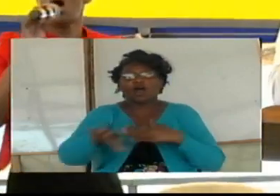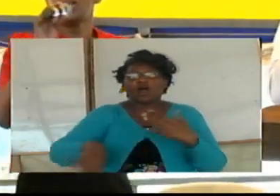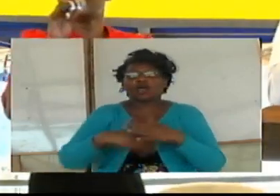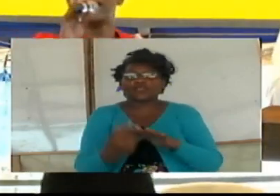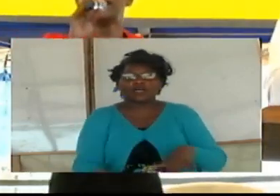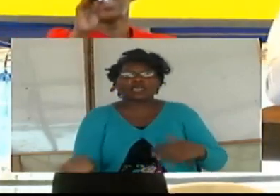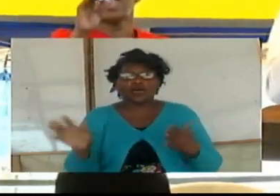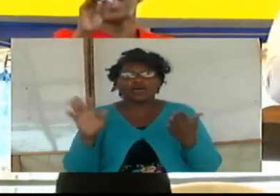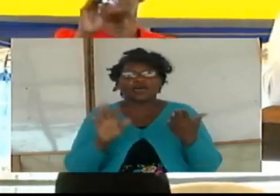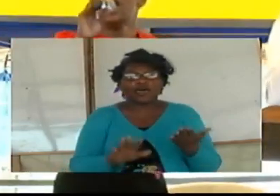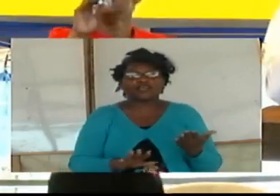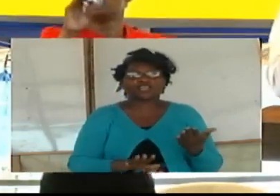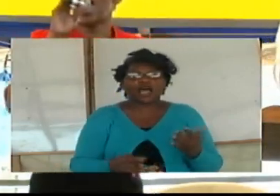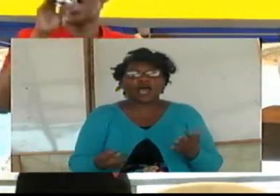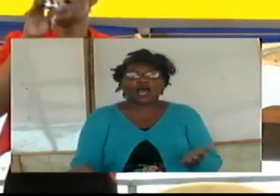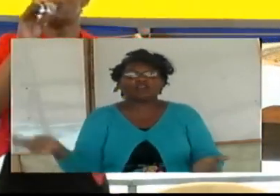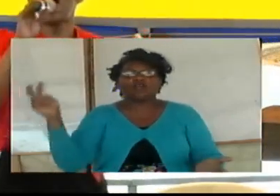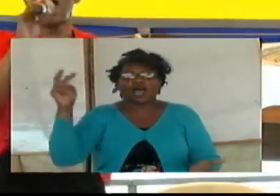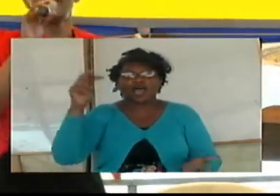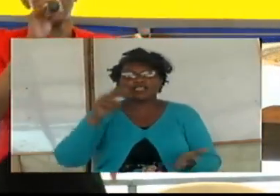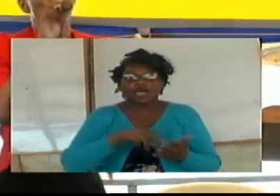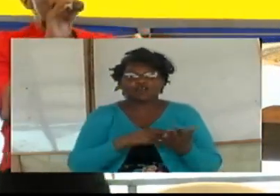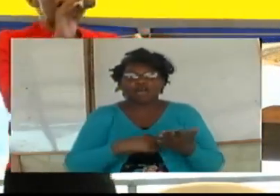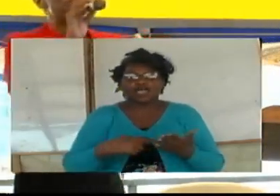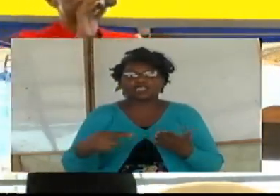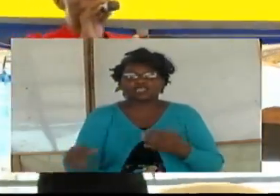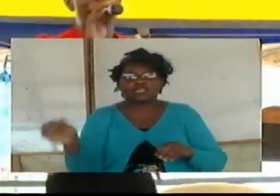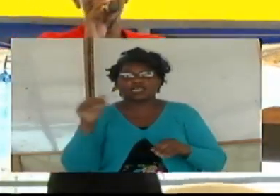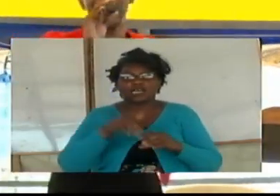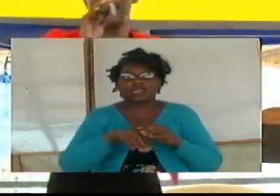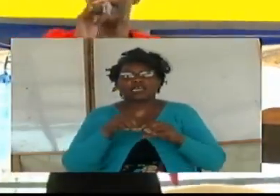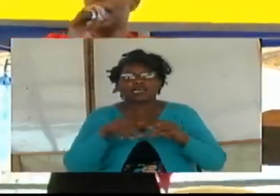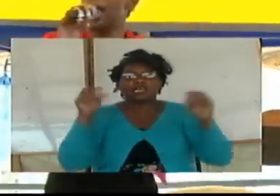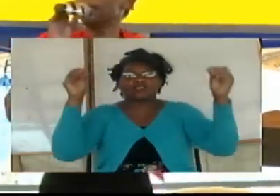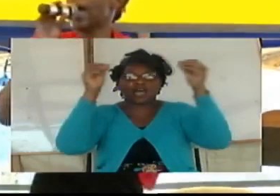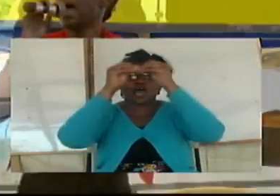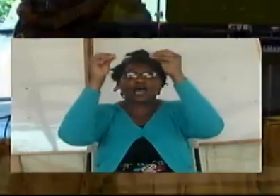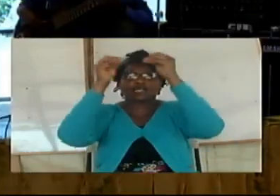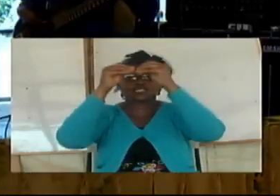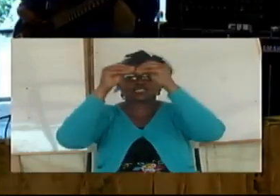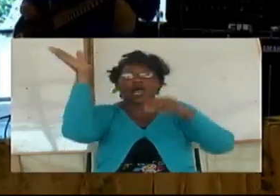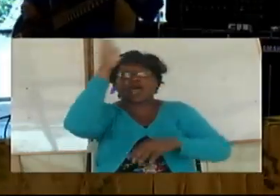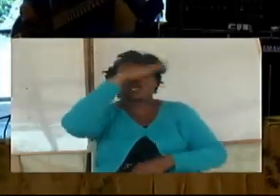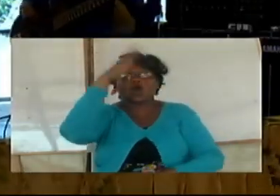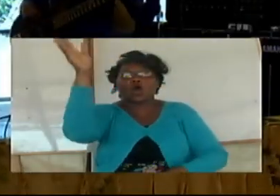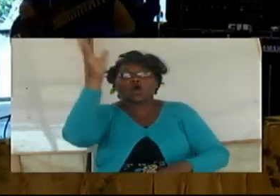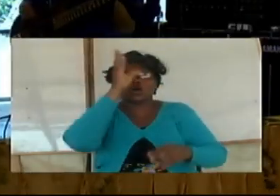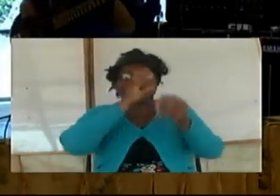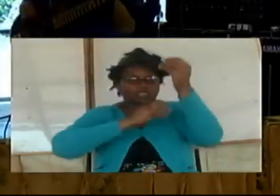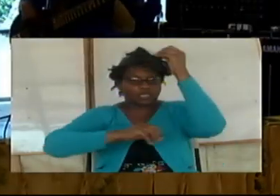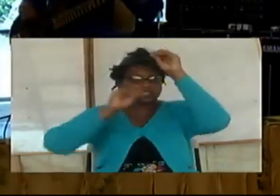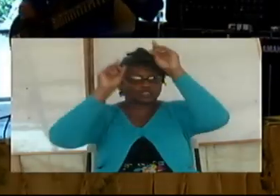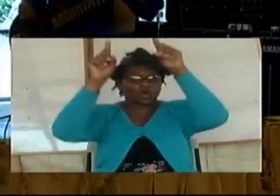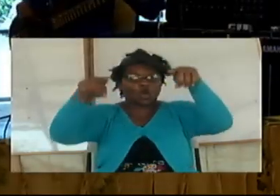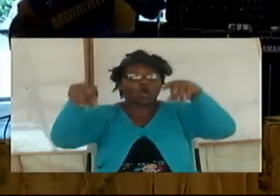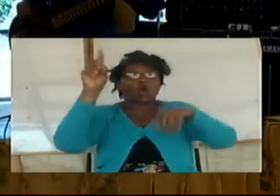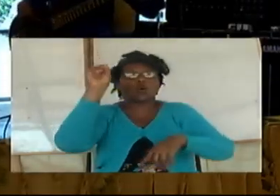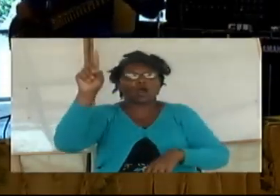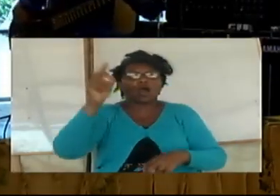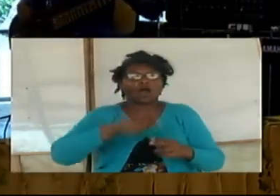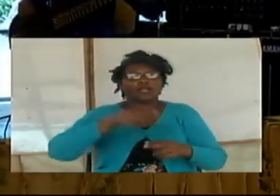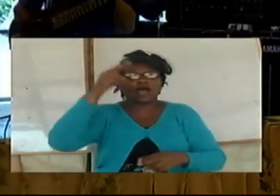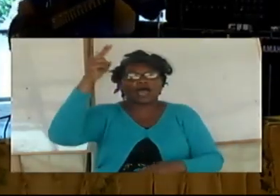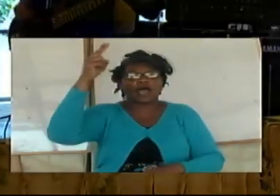sound. All of the dead shall rise, righteous me in the sky, going where no